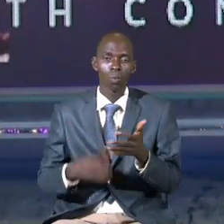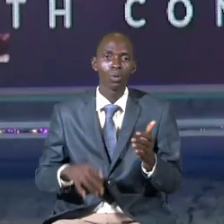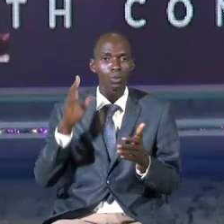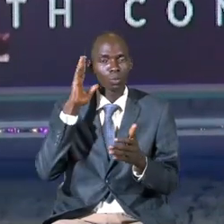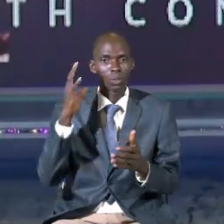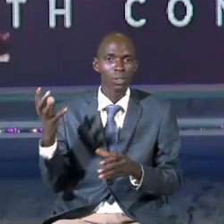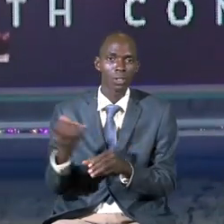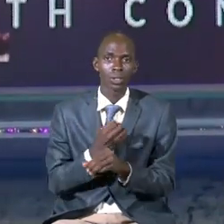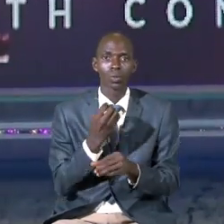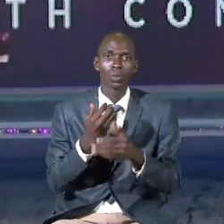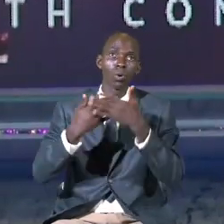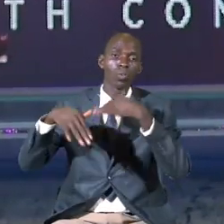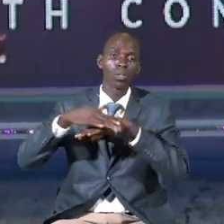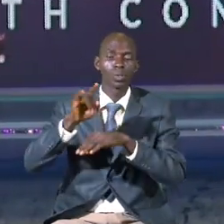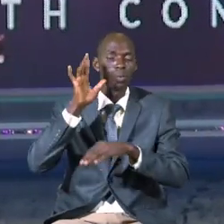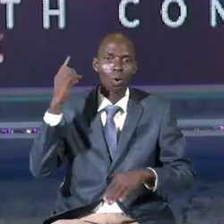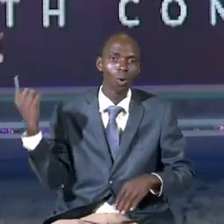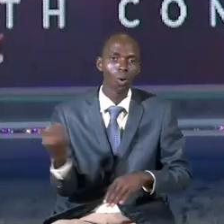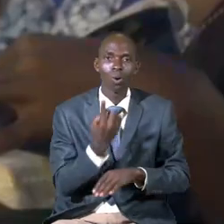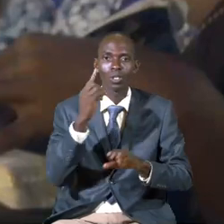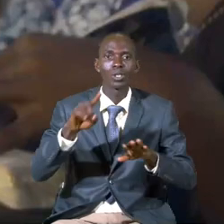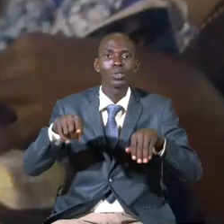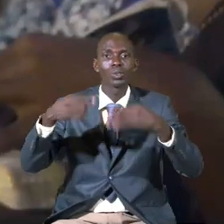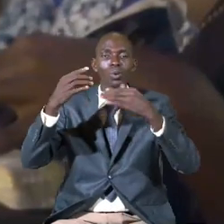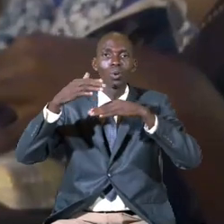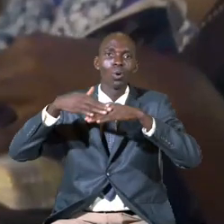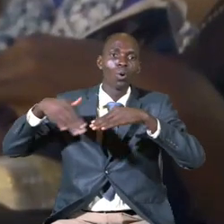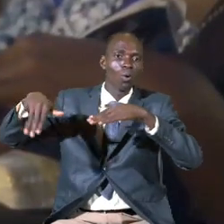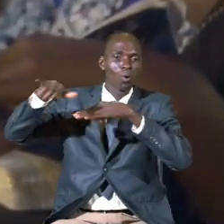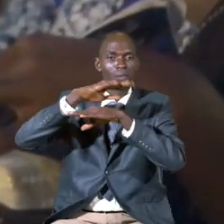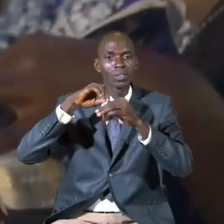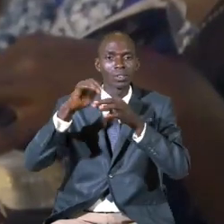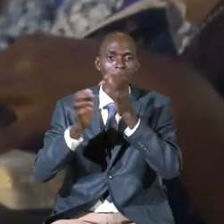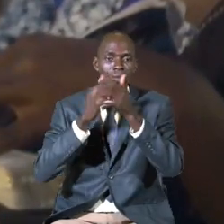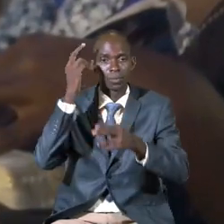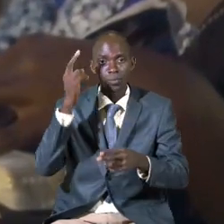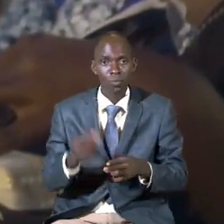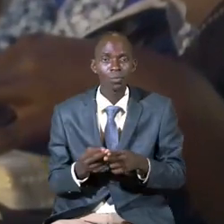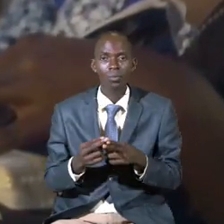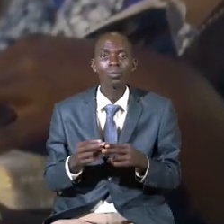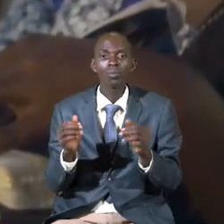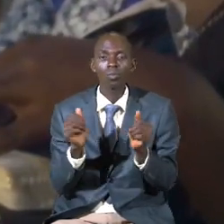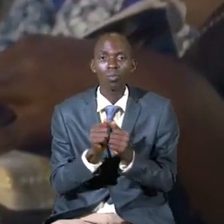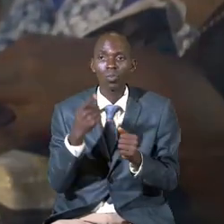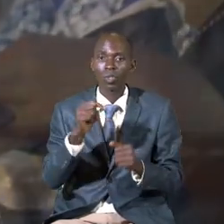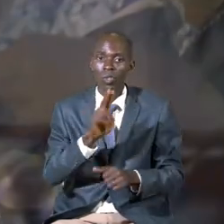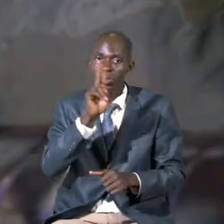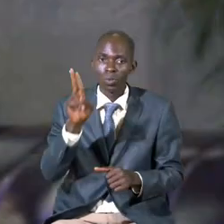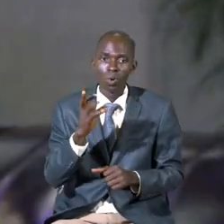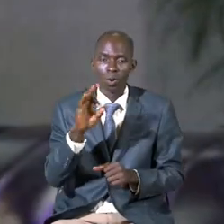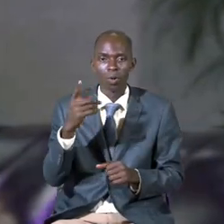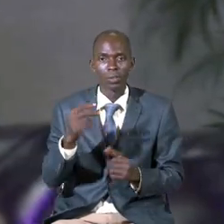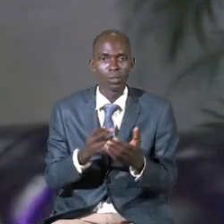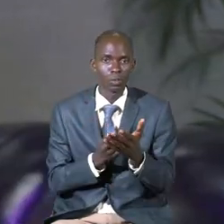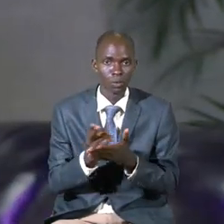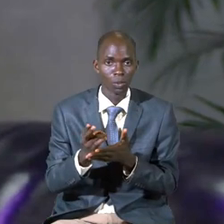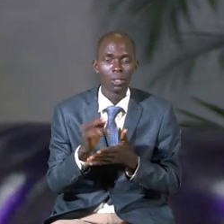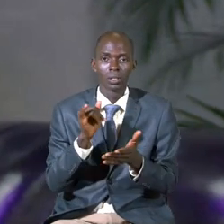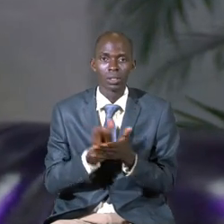always go over i said always go over with the application of the truth that you